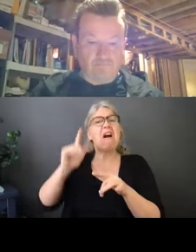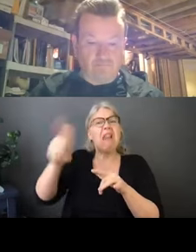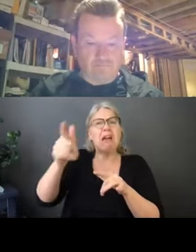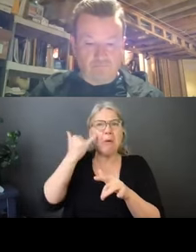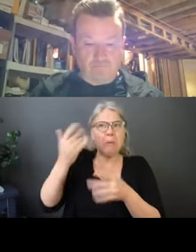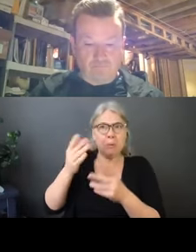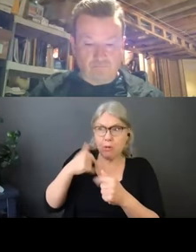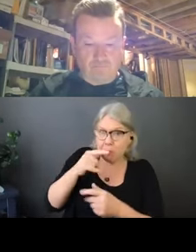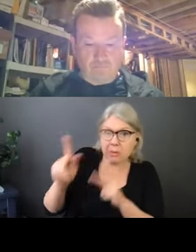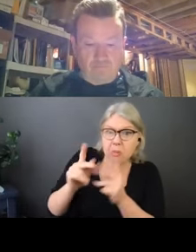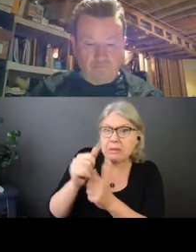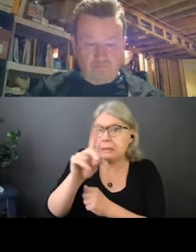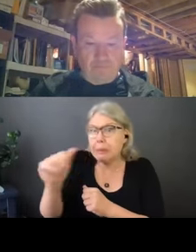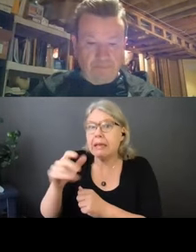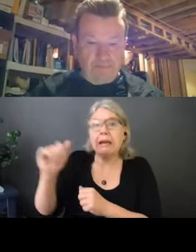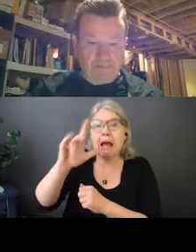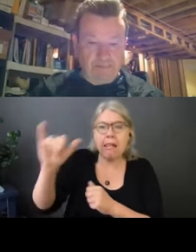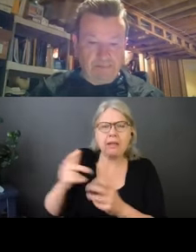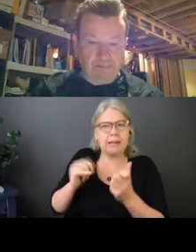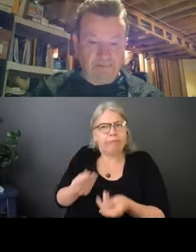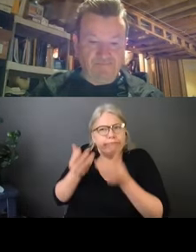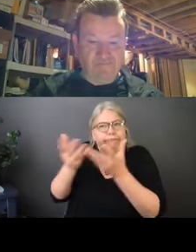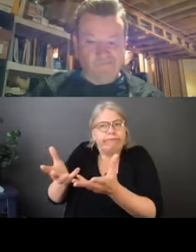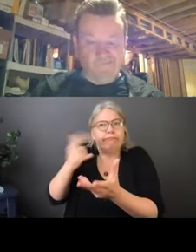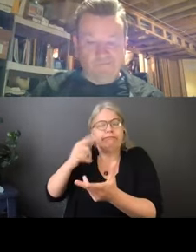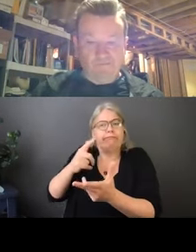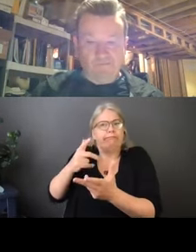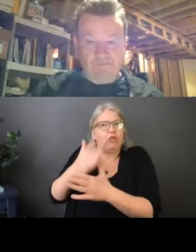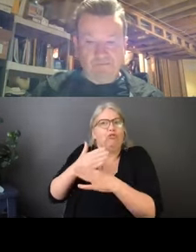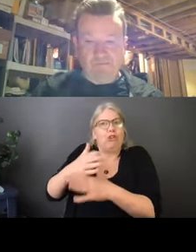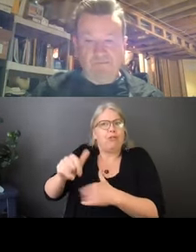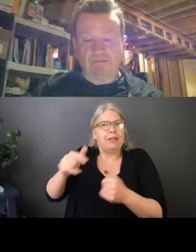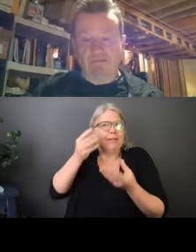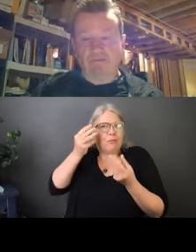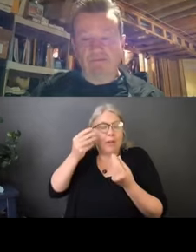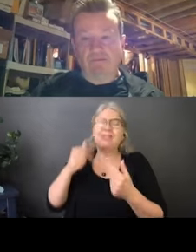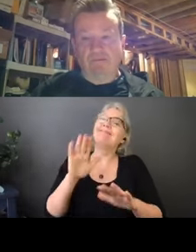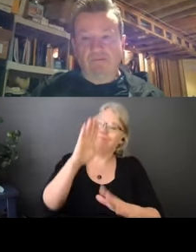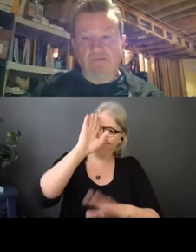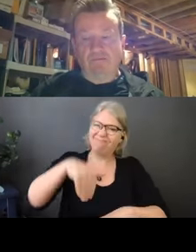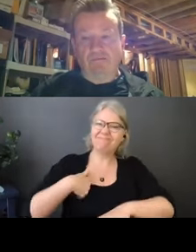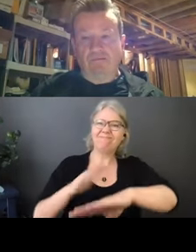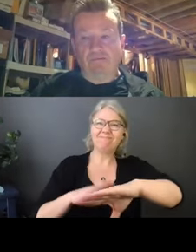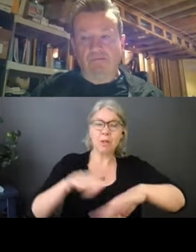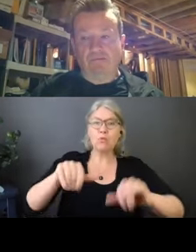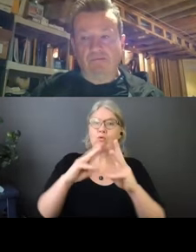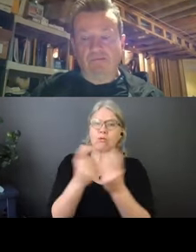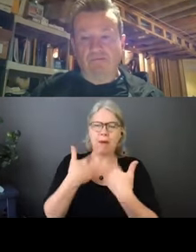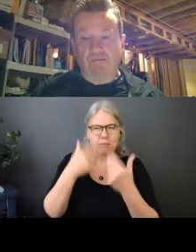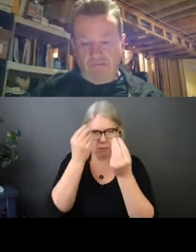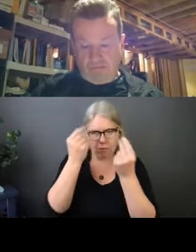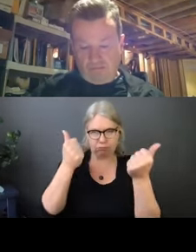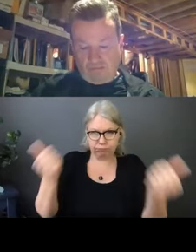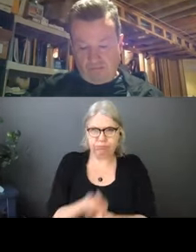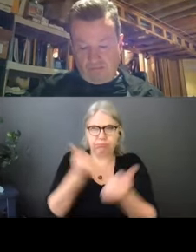workshop is content heavy, but it's meant to empower you with information and resources. For